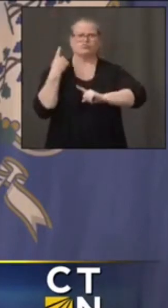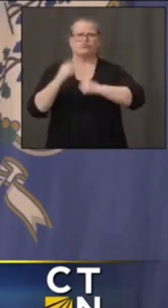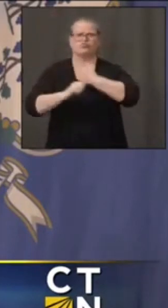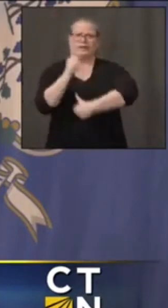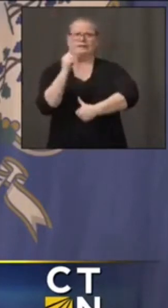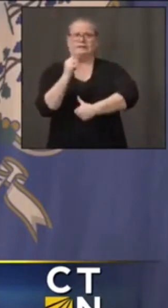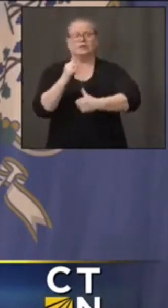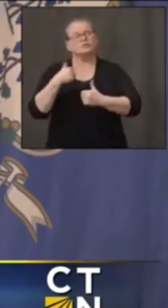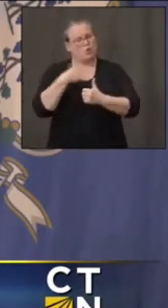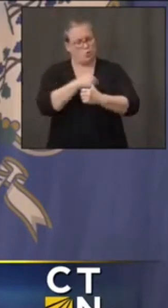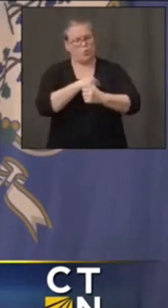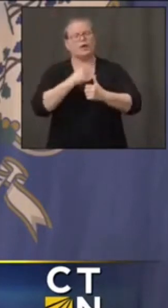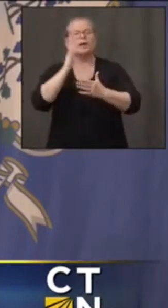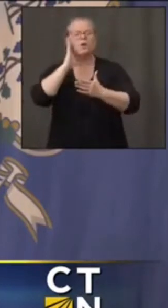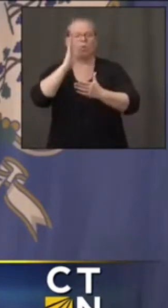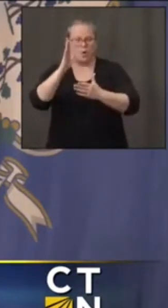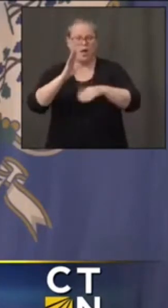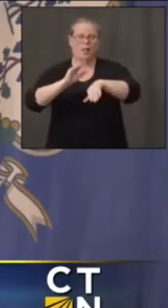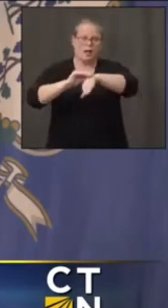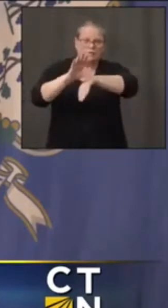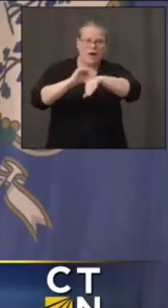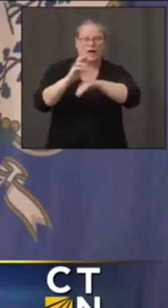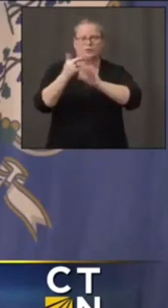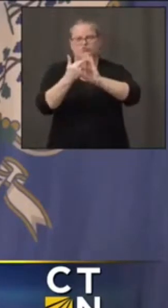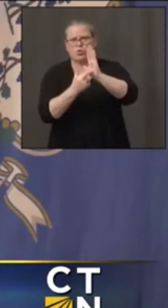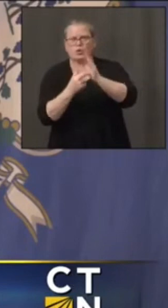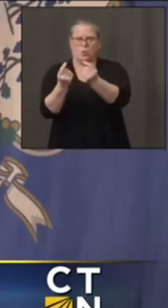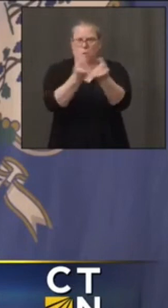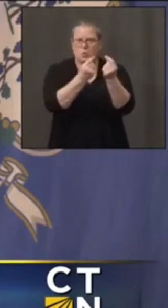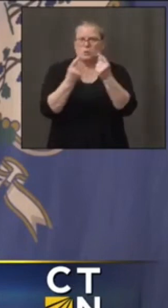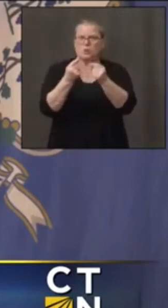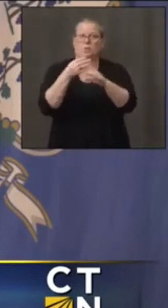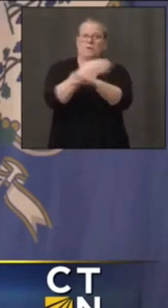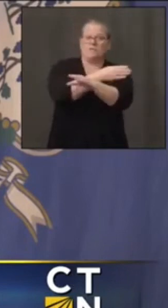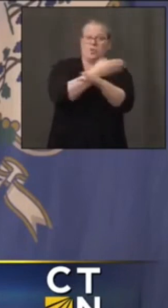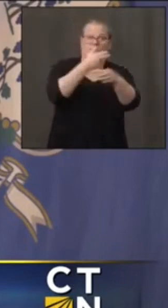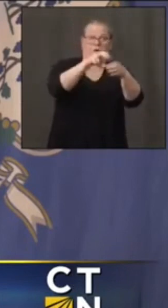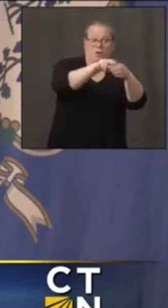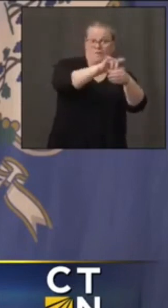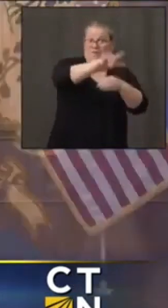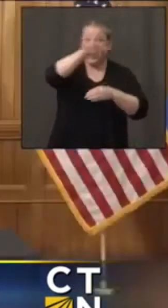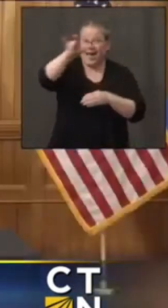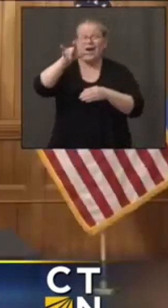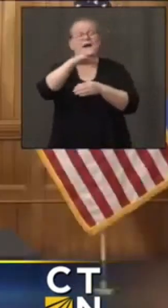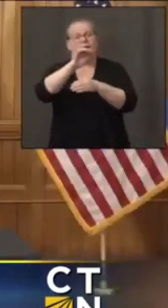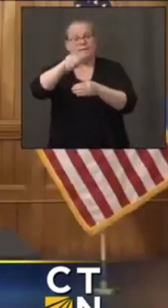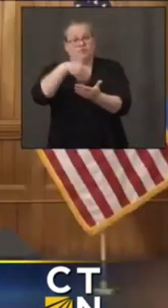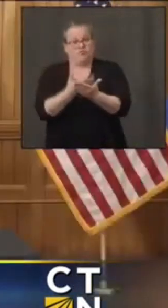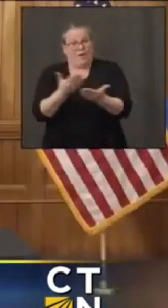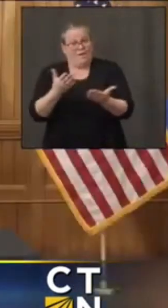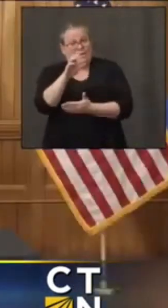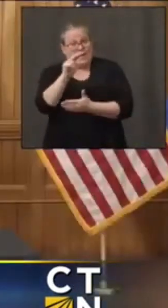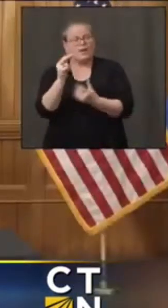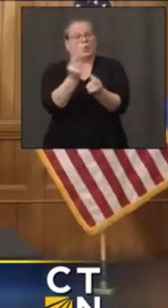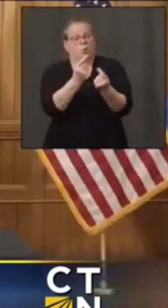do before they get on that plane and what they have to do once they get to Connecticut. All right, thank you.